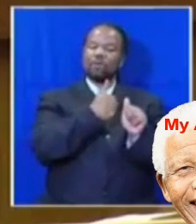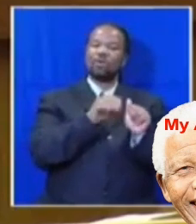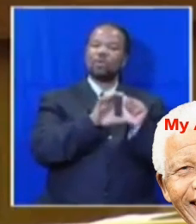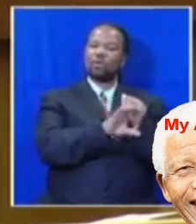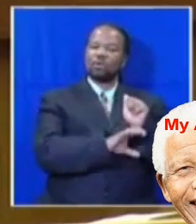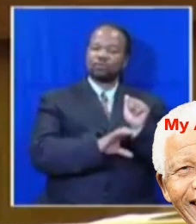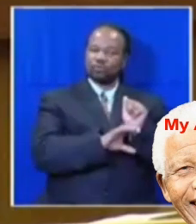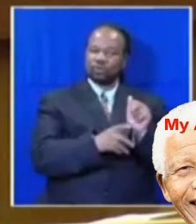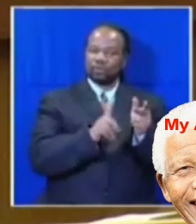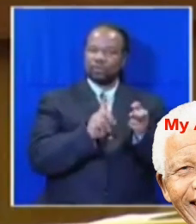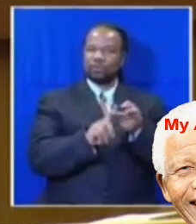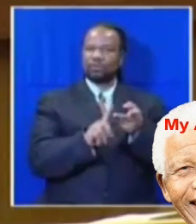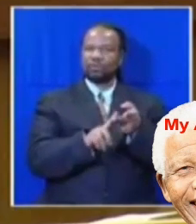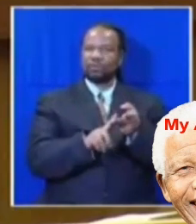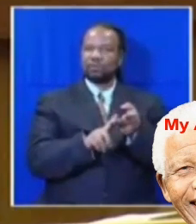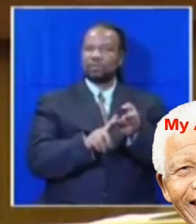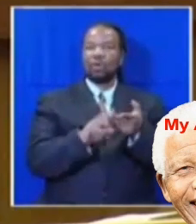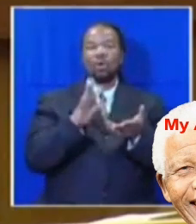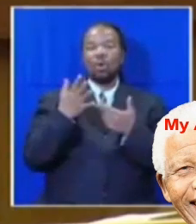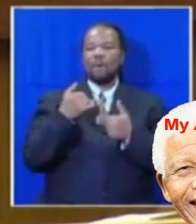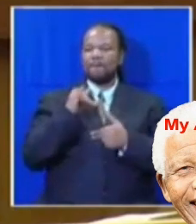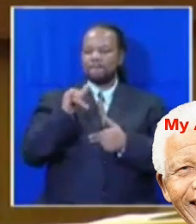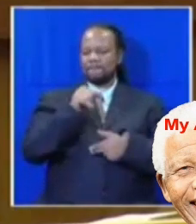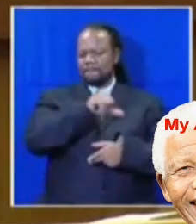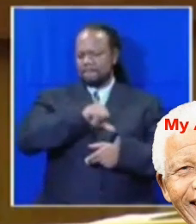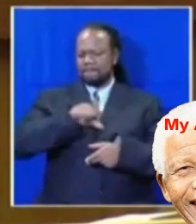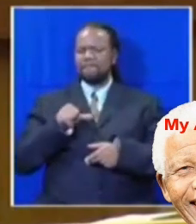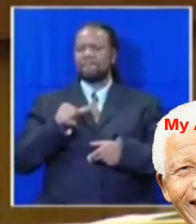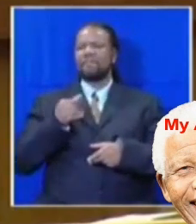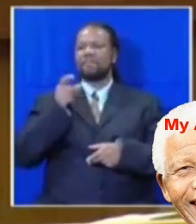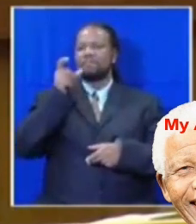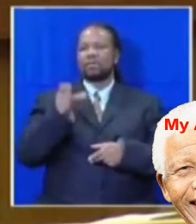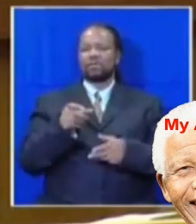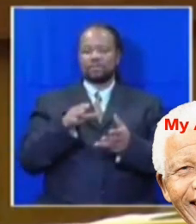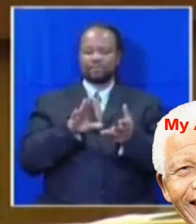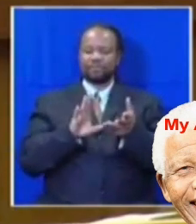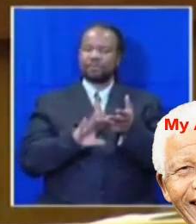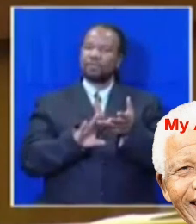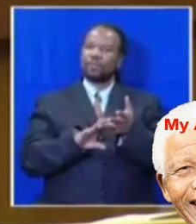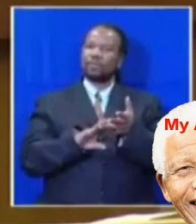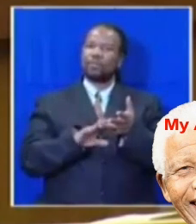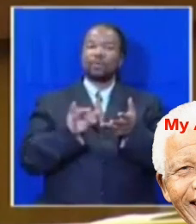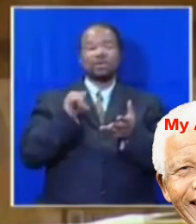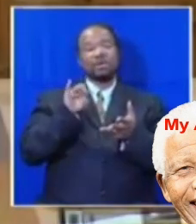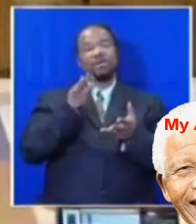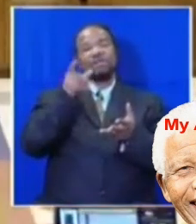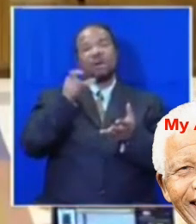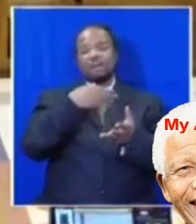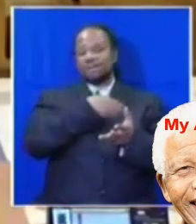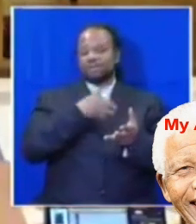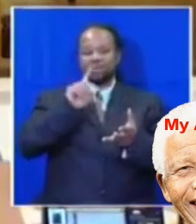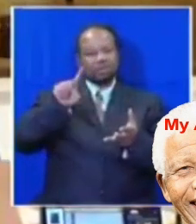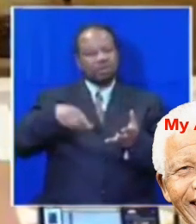2, a serious misconduct. 3, inability to perform the function of